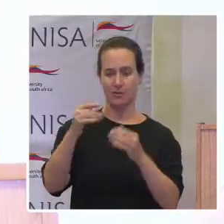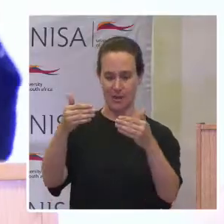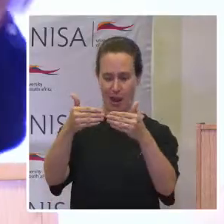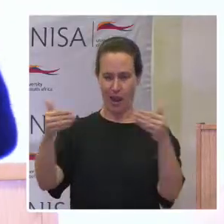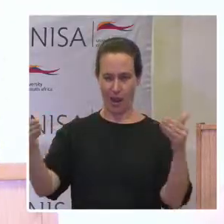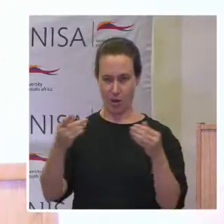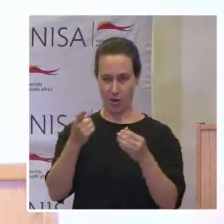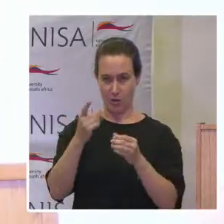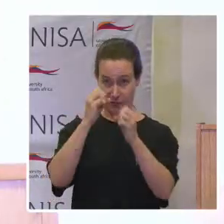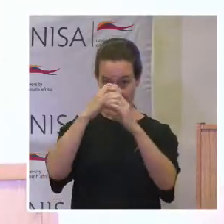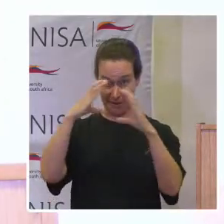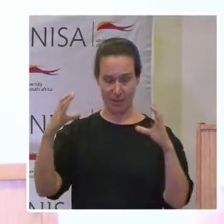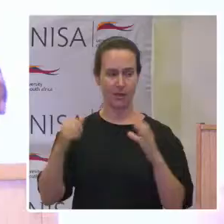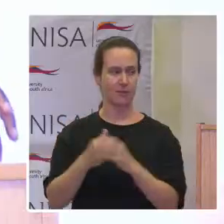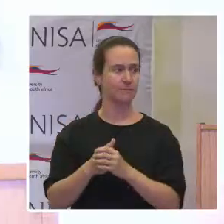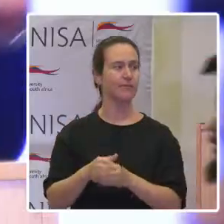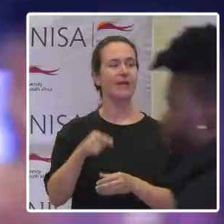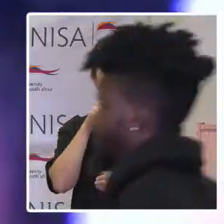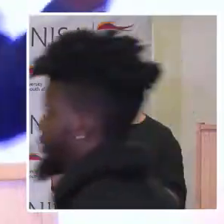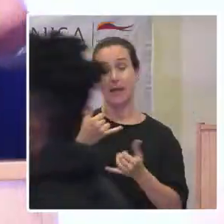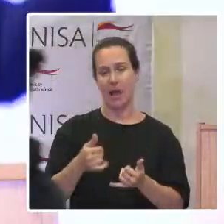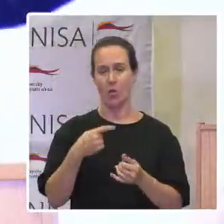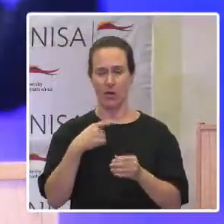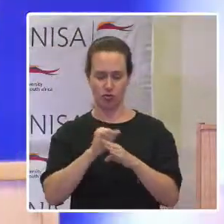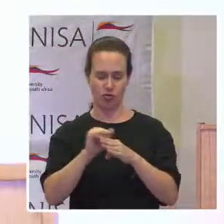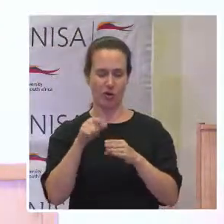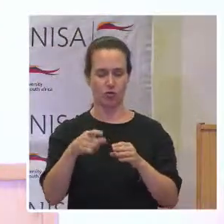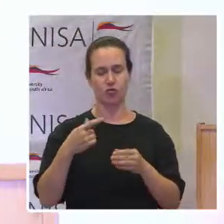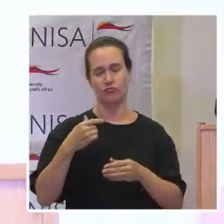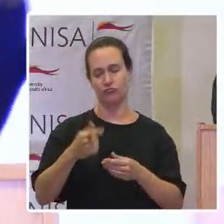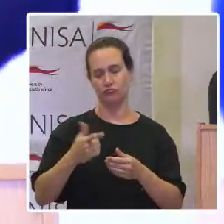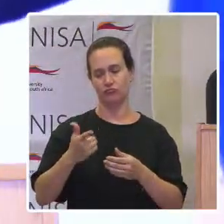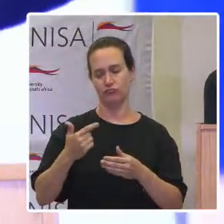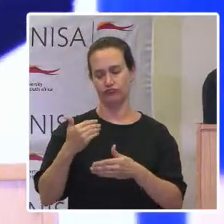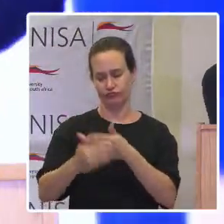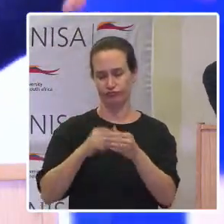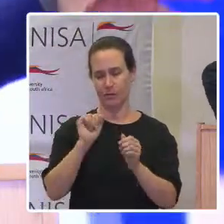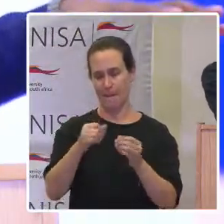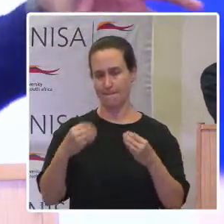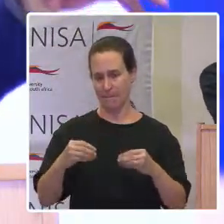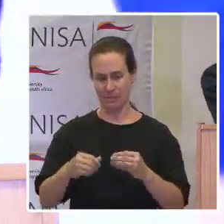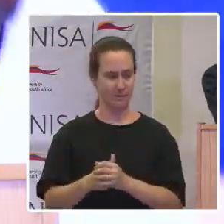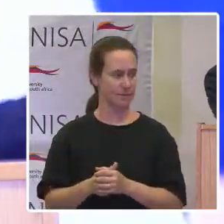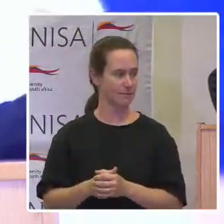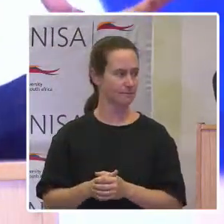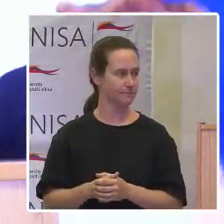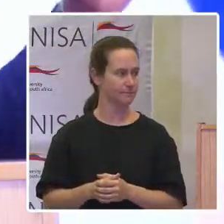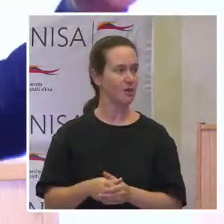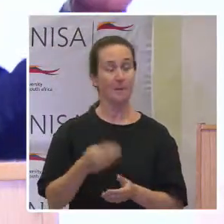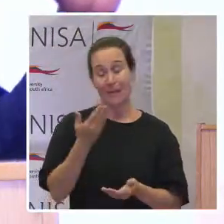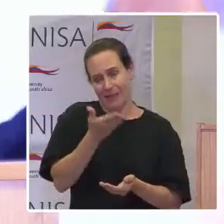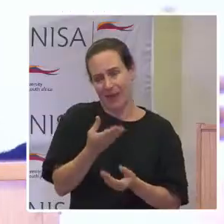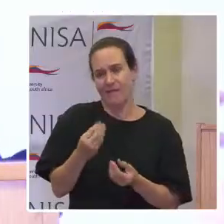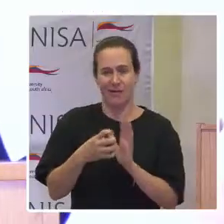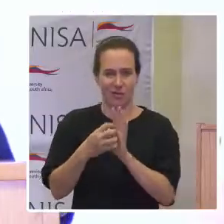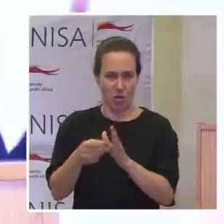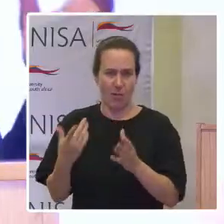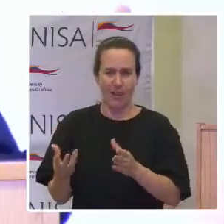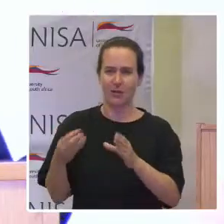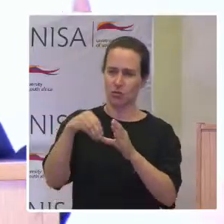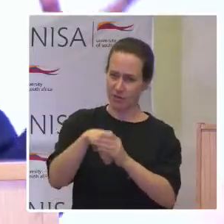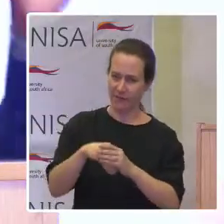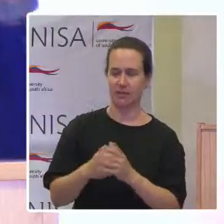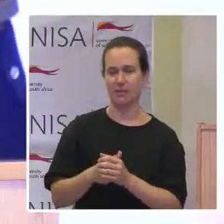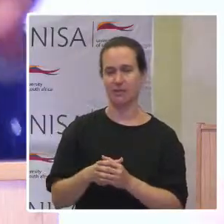actually being incubated to run the business. So we're working with you indirectly. So they are there, inclusivity. We are in it